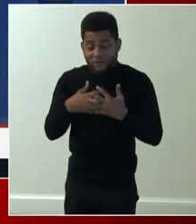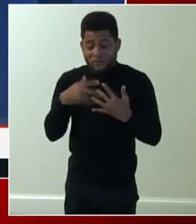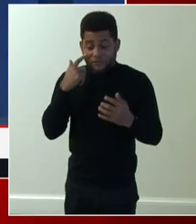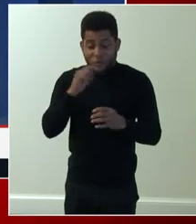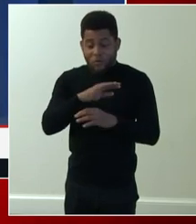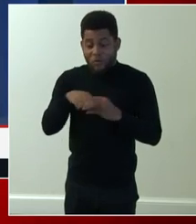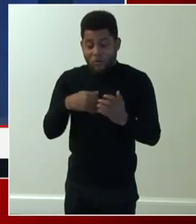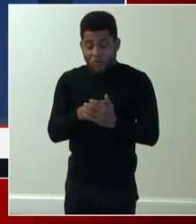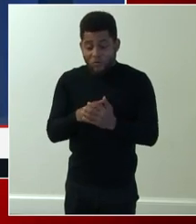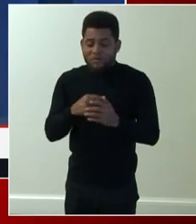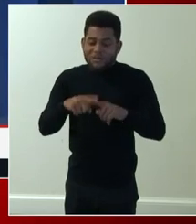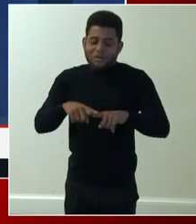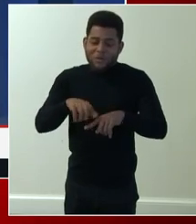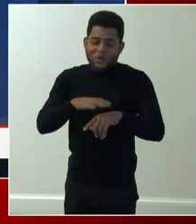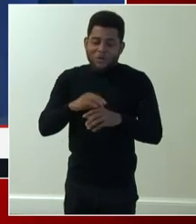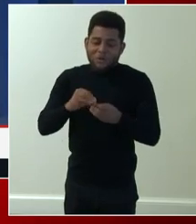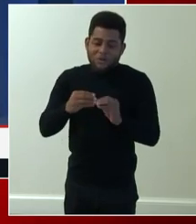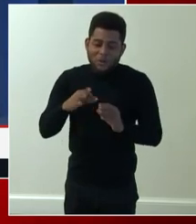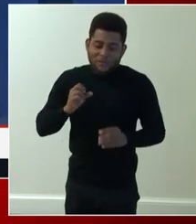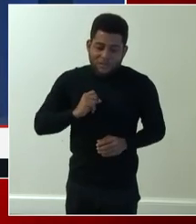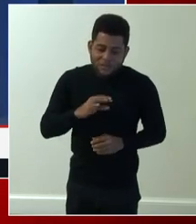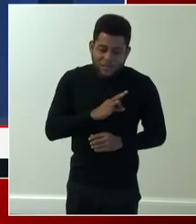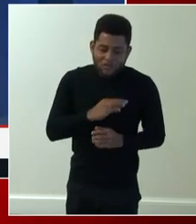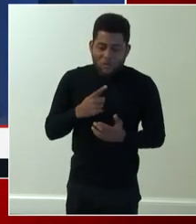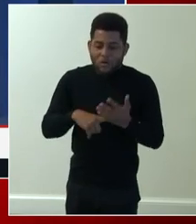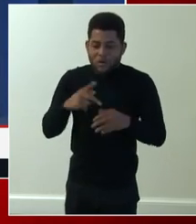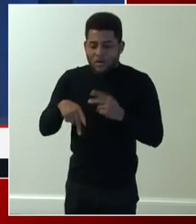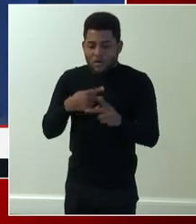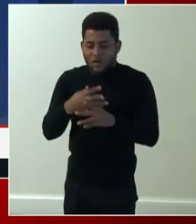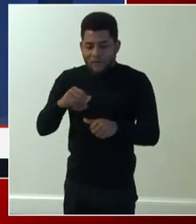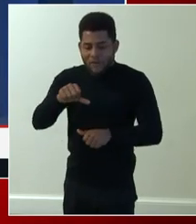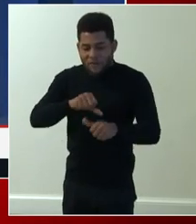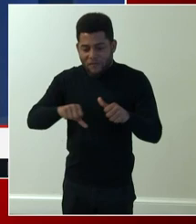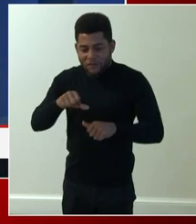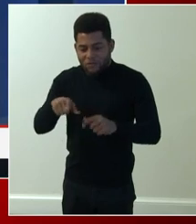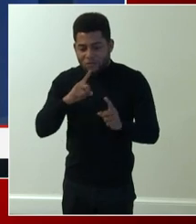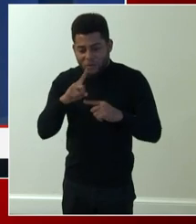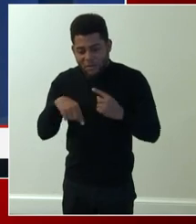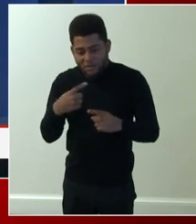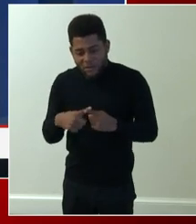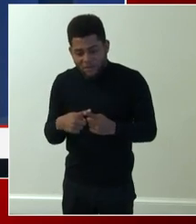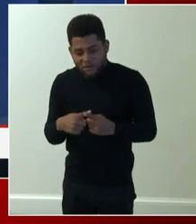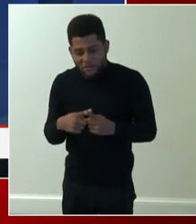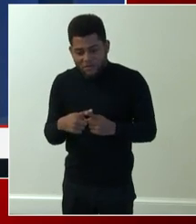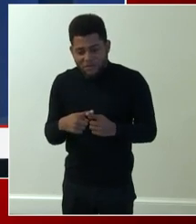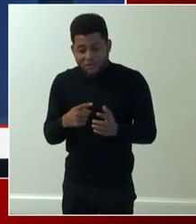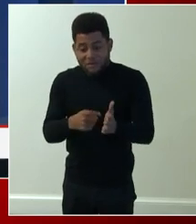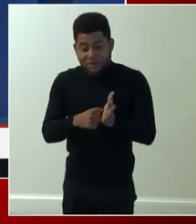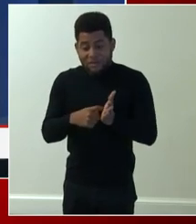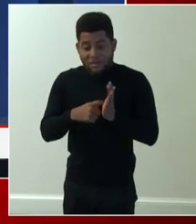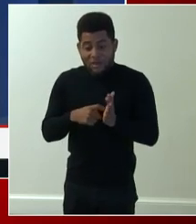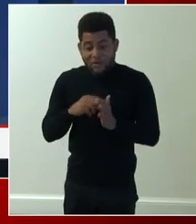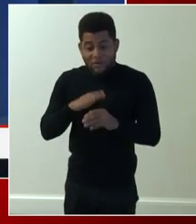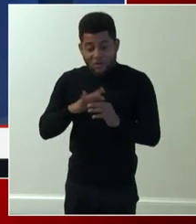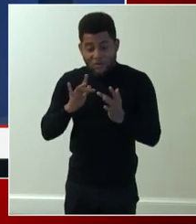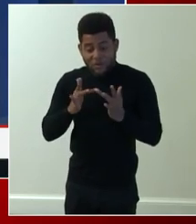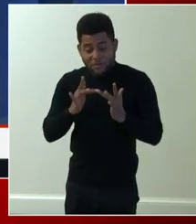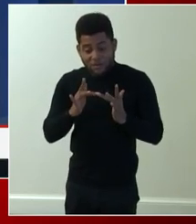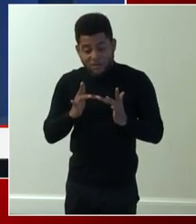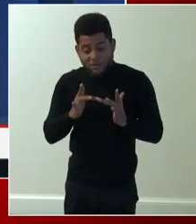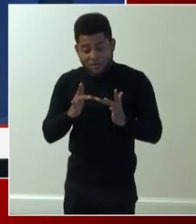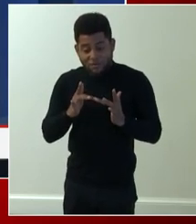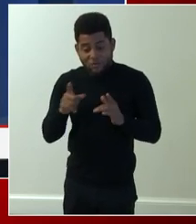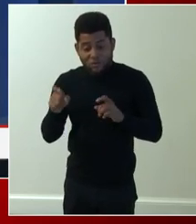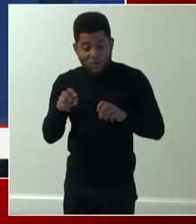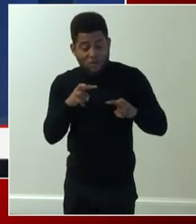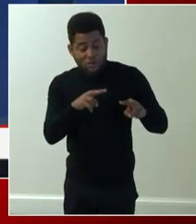number of staff and what kind of interaction we're talking about. So the guidance is out on our website. That's been out there all along in terms